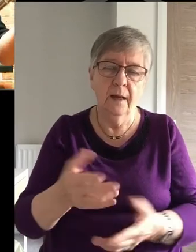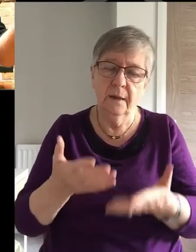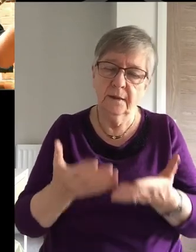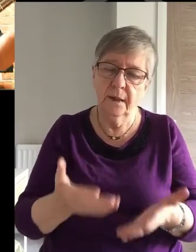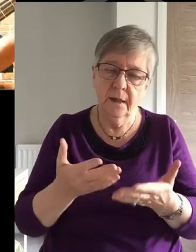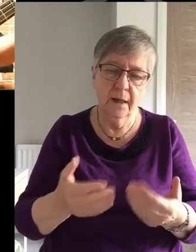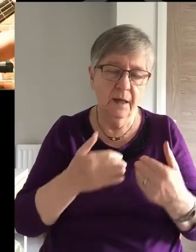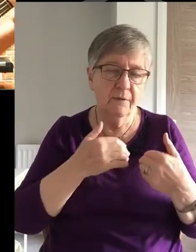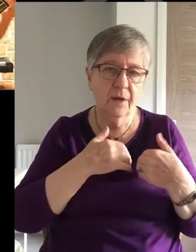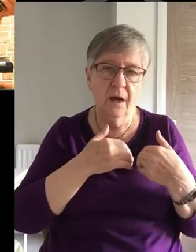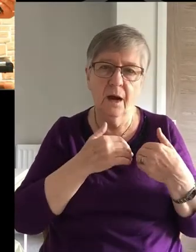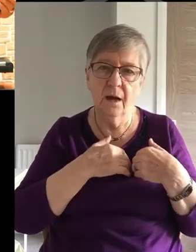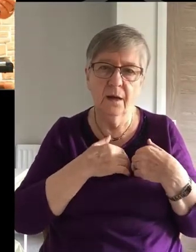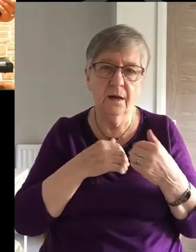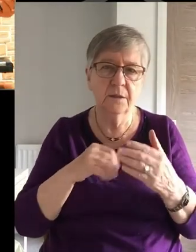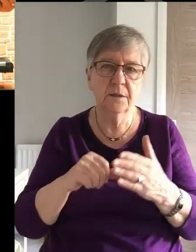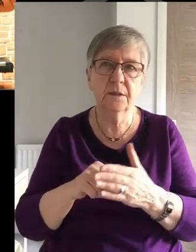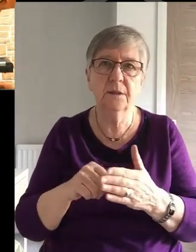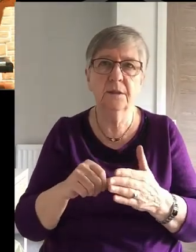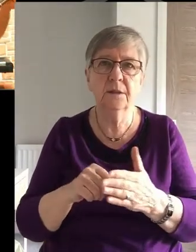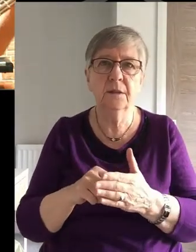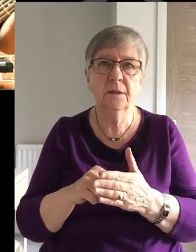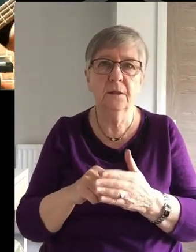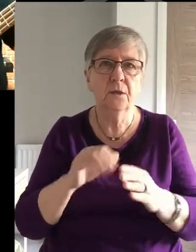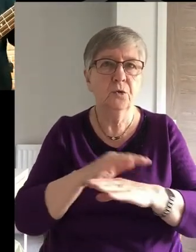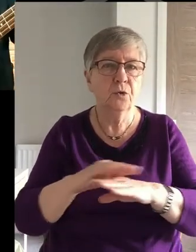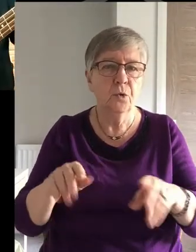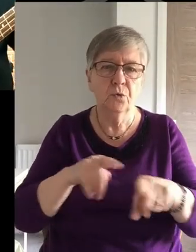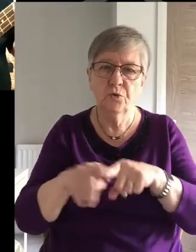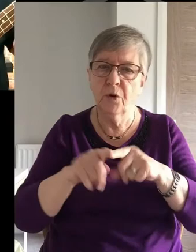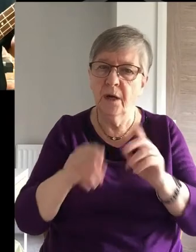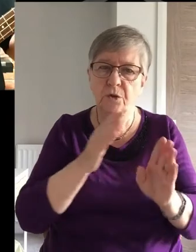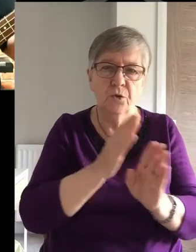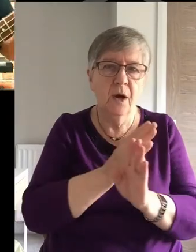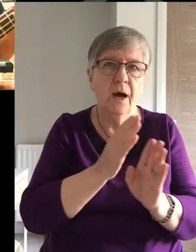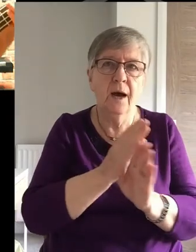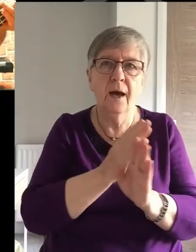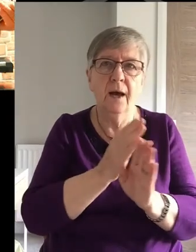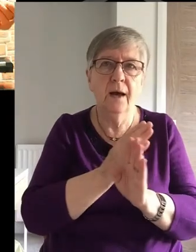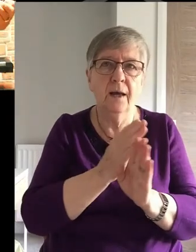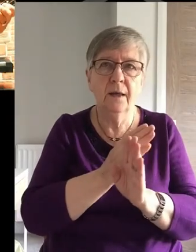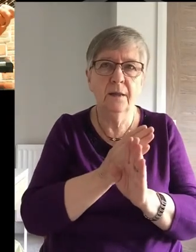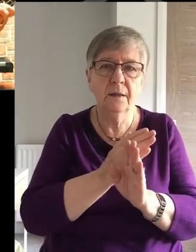and heavy hearted, don't try to